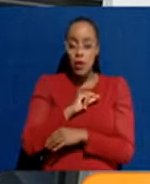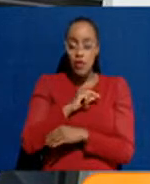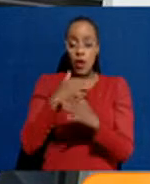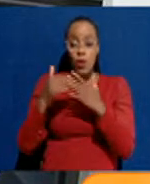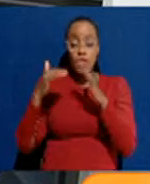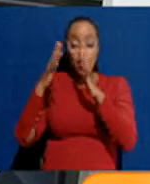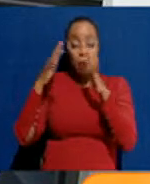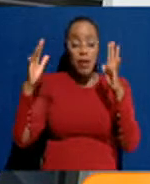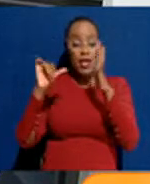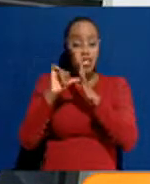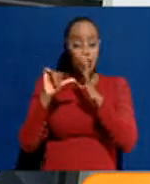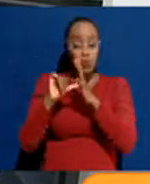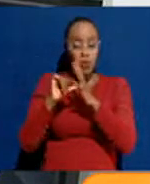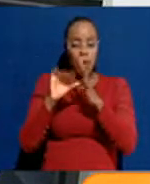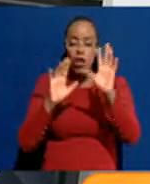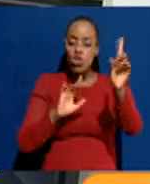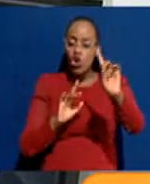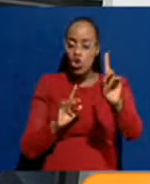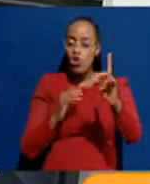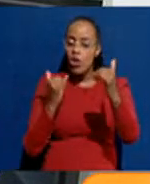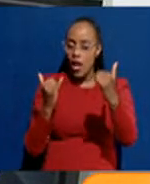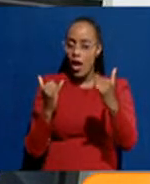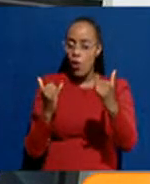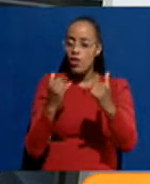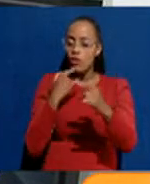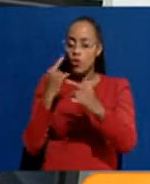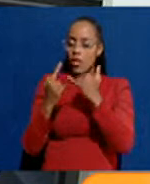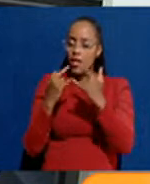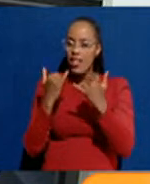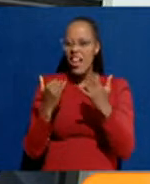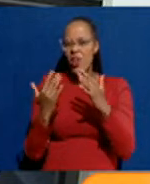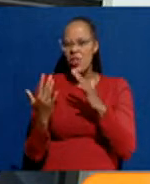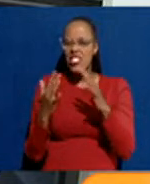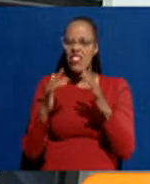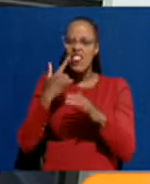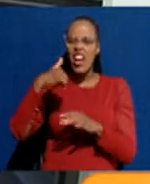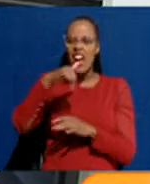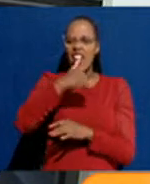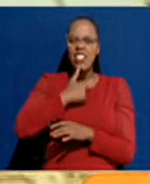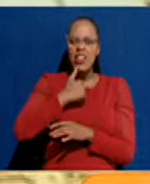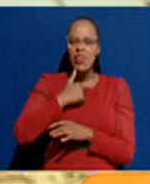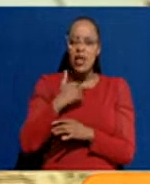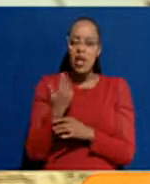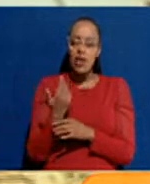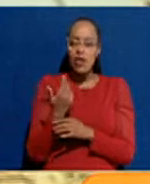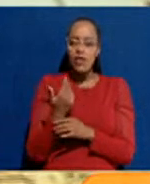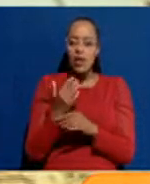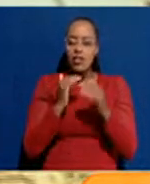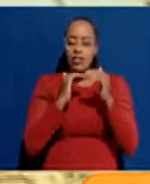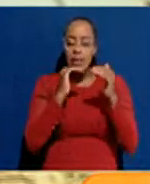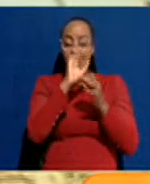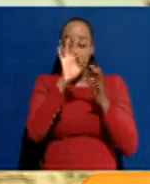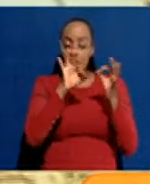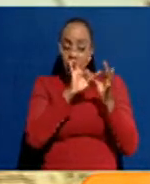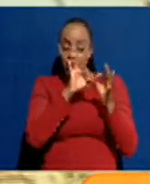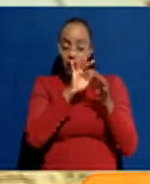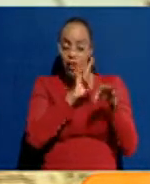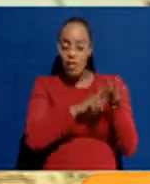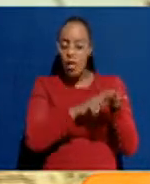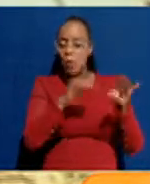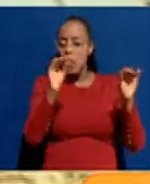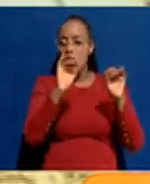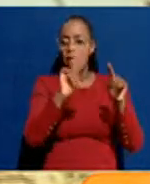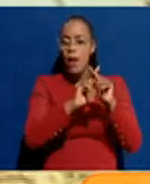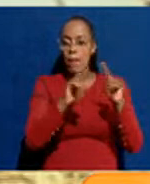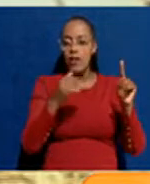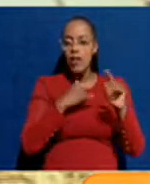the main impediment is not the... No, I'm talking about now. Right now, we do not have as yet all the transformers we require. But